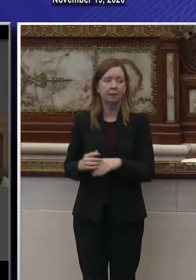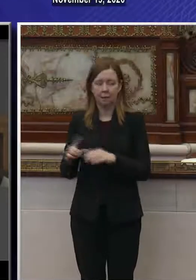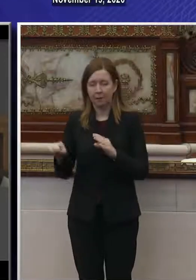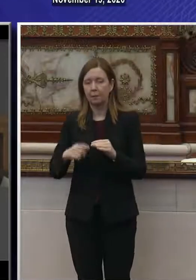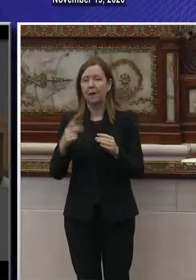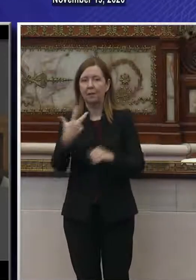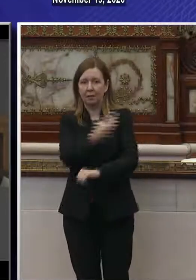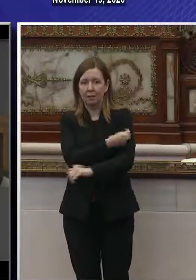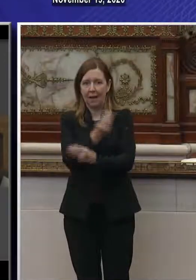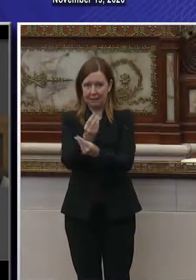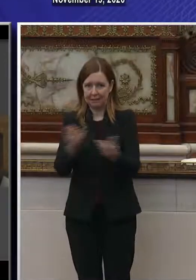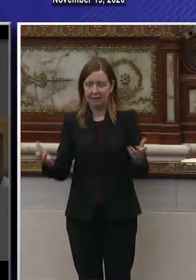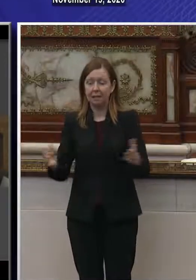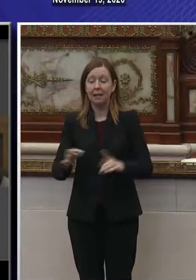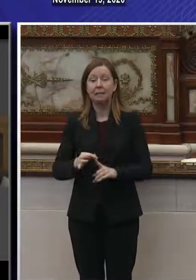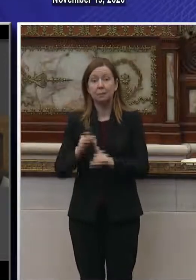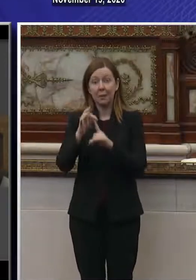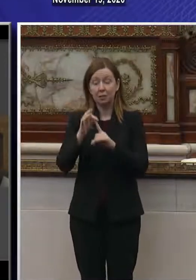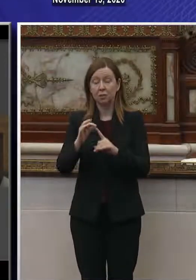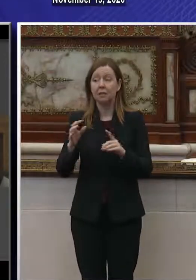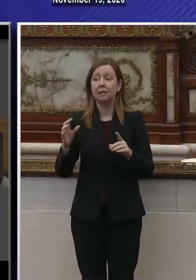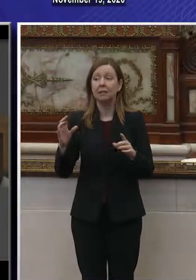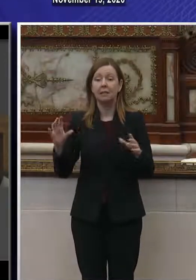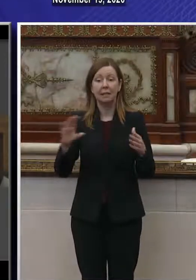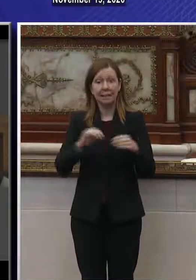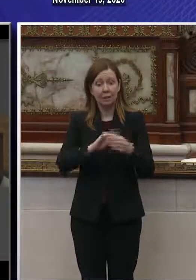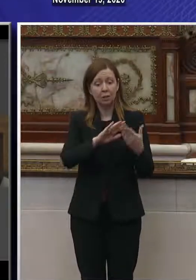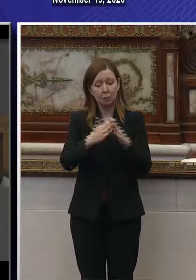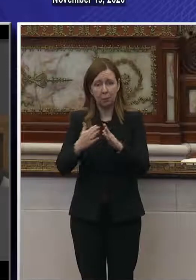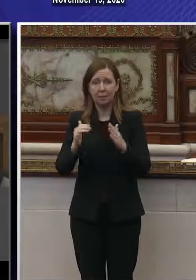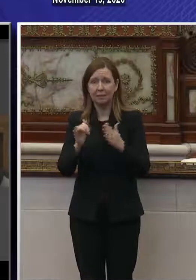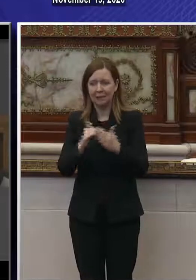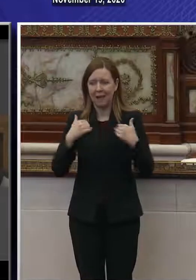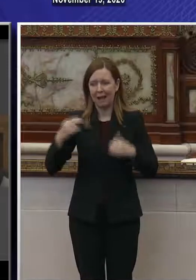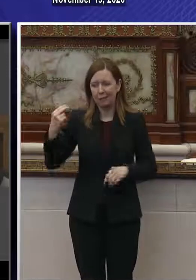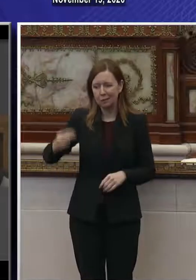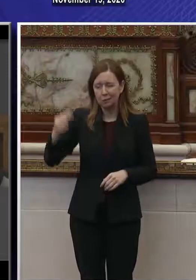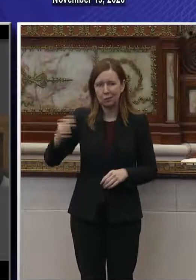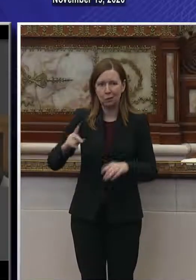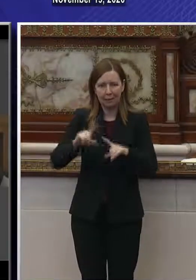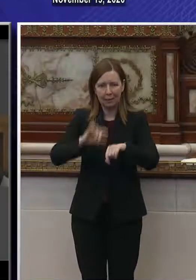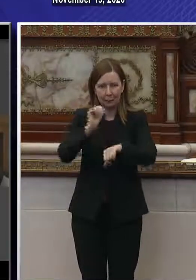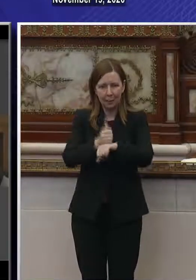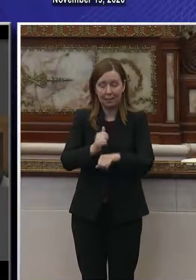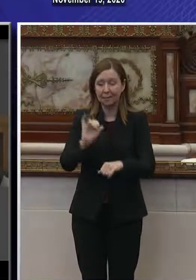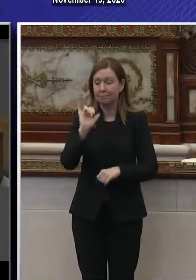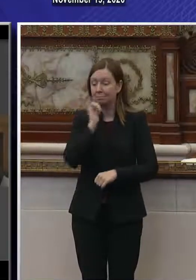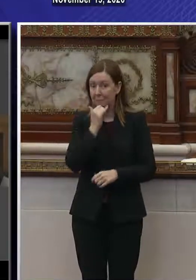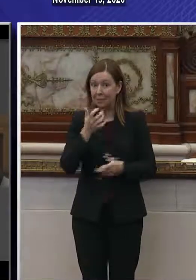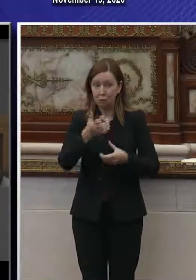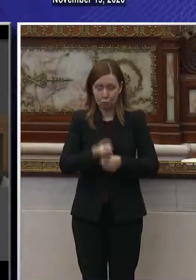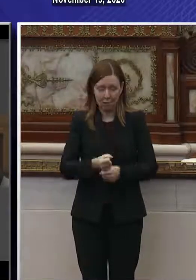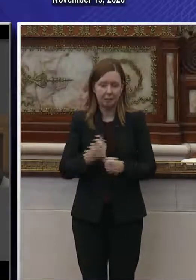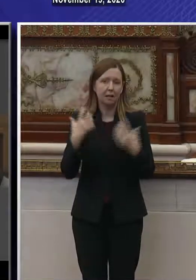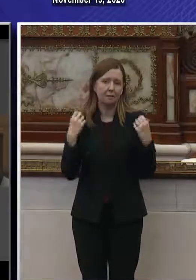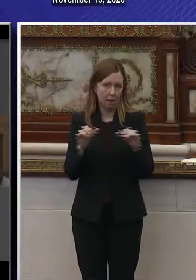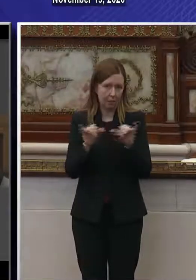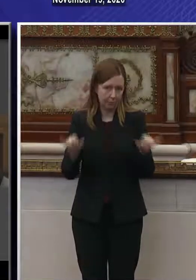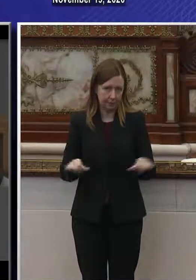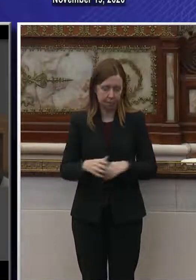vaccine administered, especially in communities that have a historically based mistrust of the health